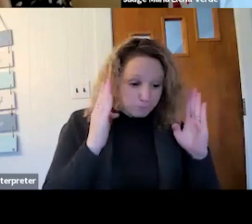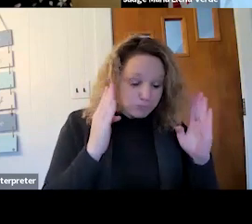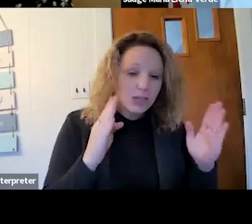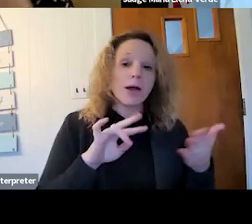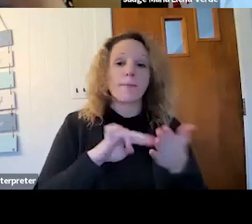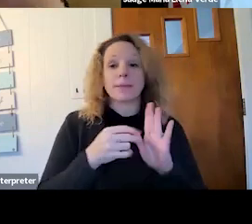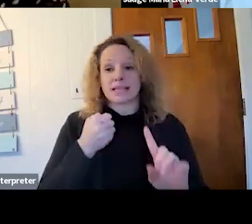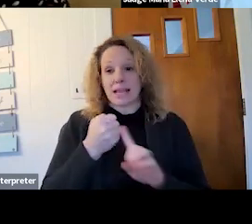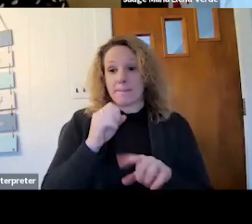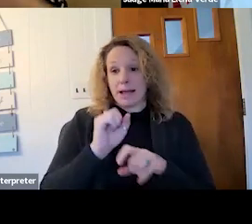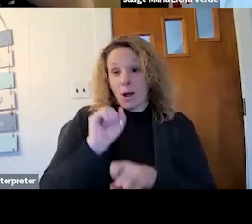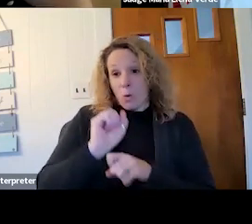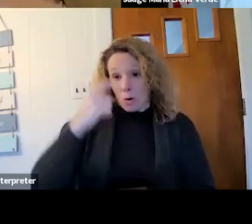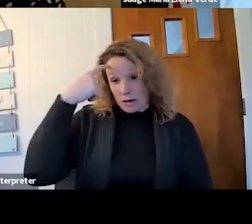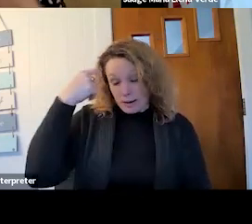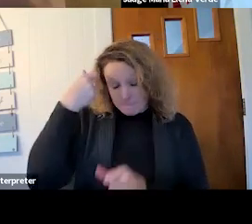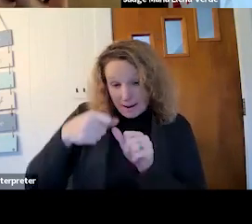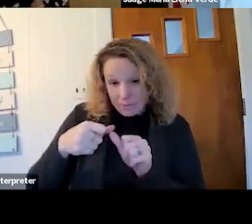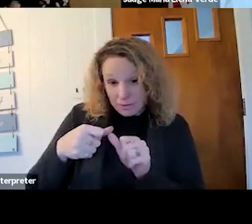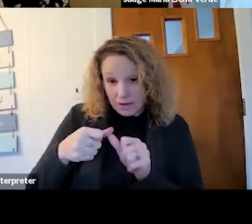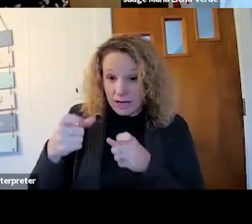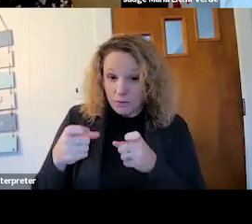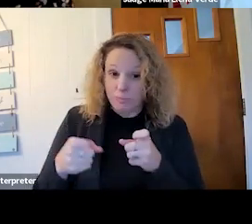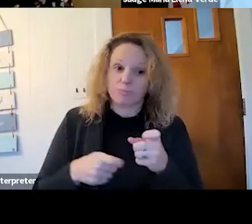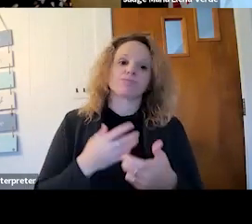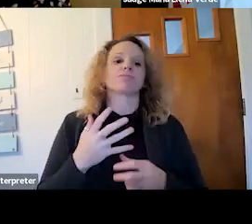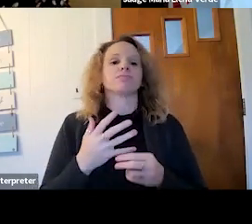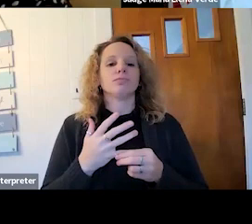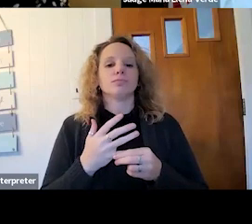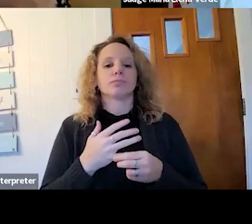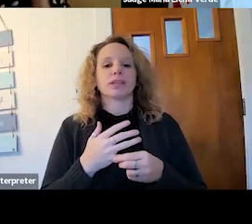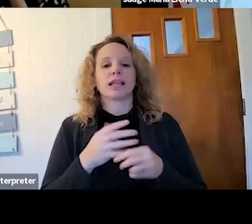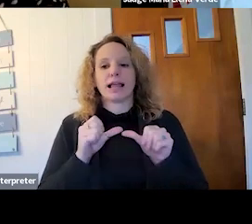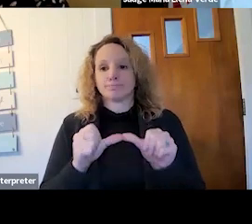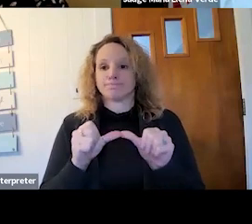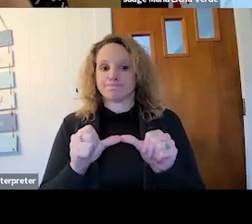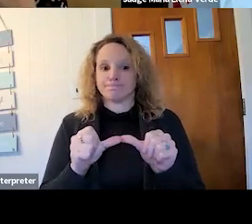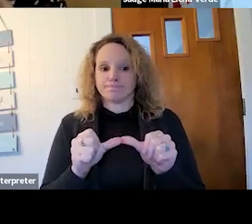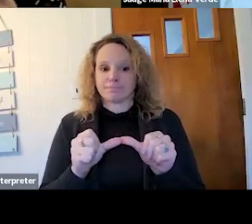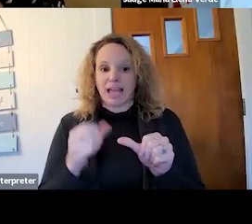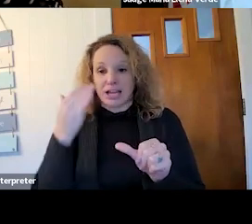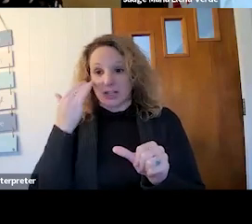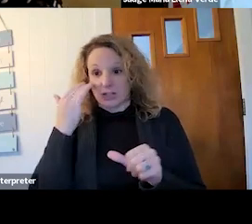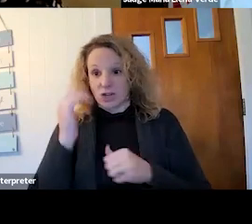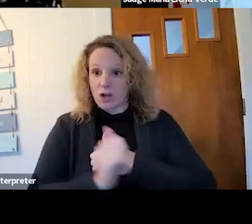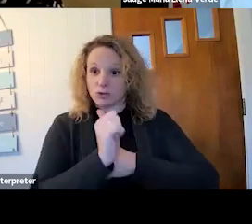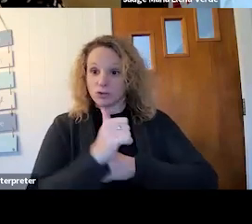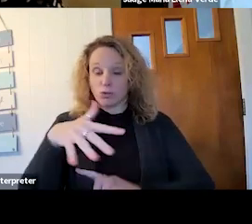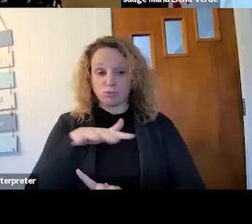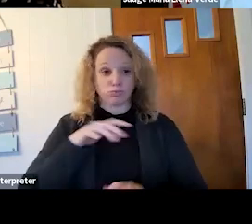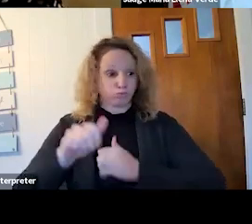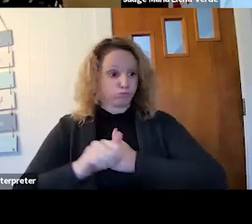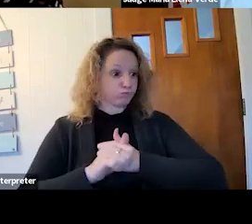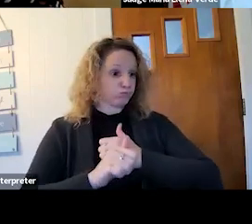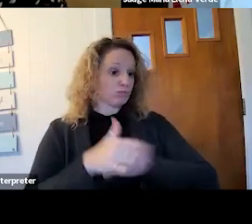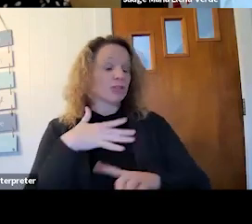impacts working memory, executive control, and maintaining task sets, and also hypervigilance to social threat and diminished